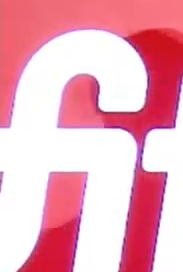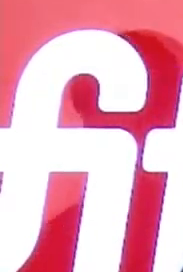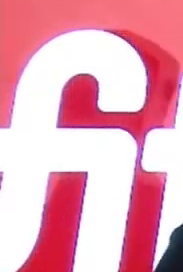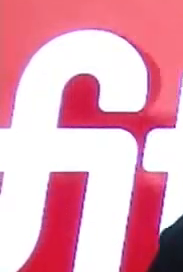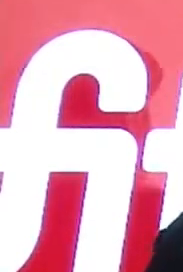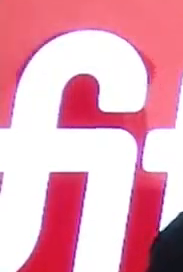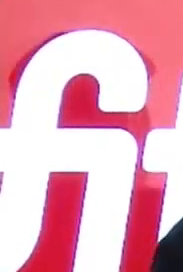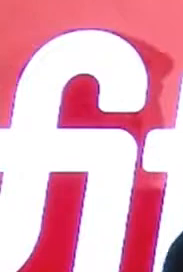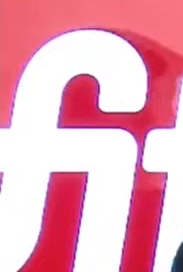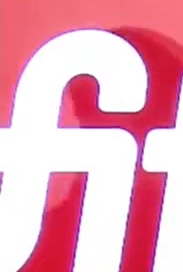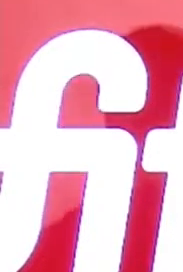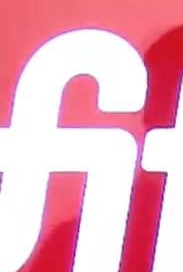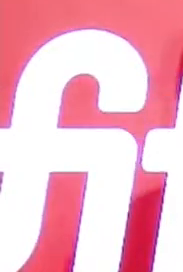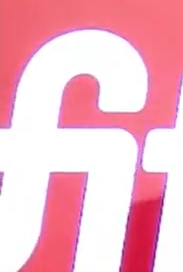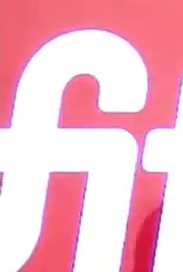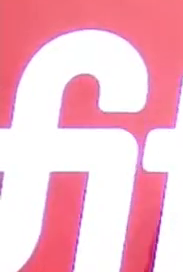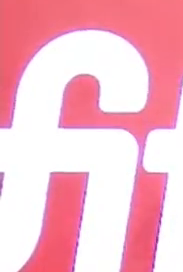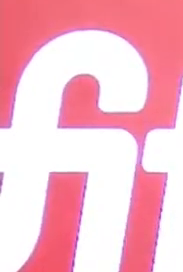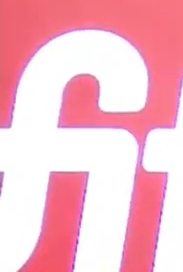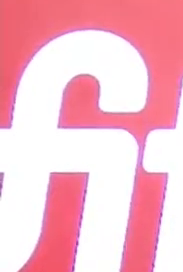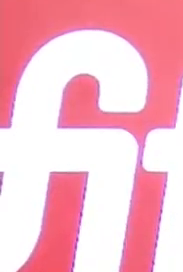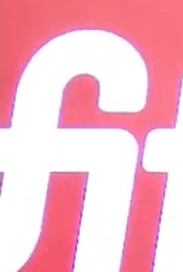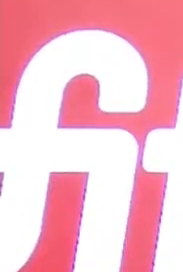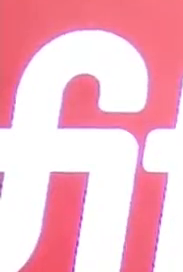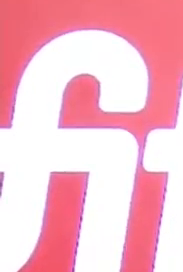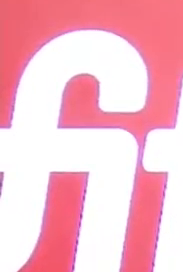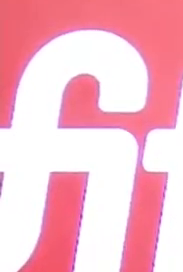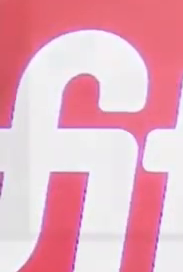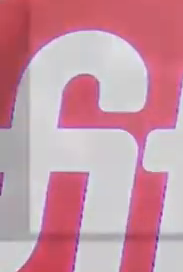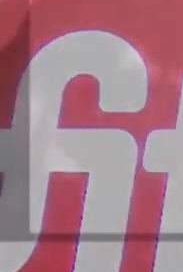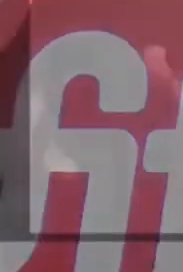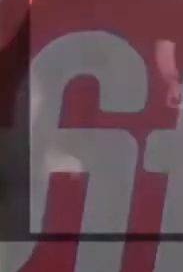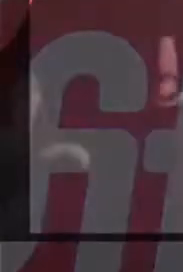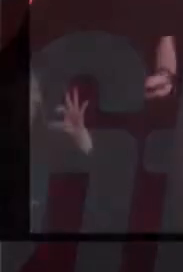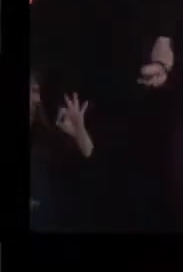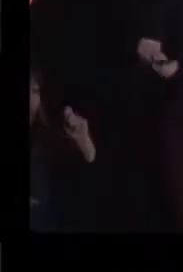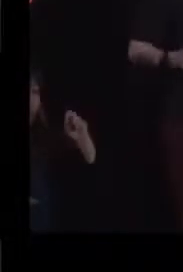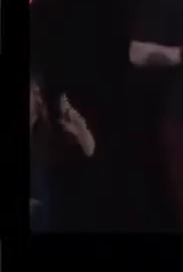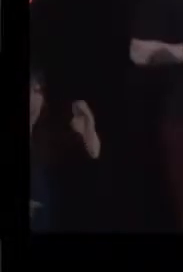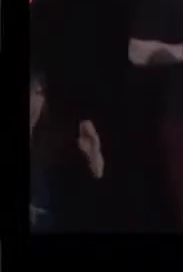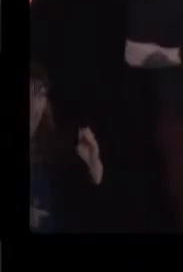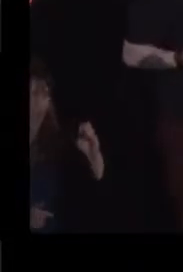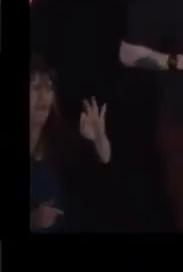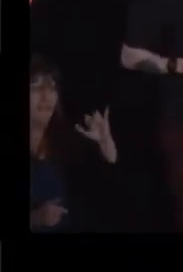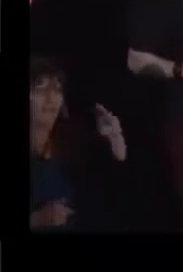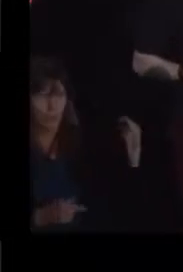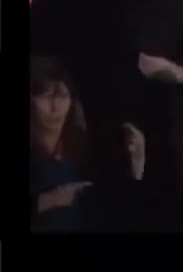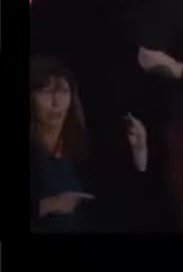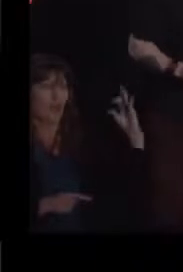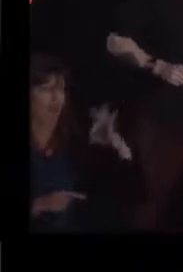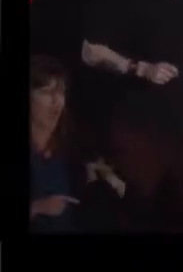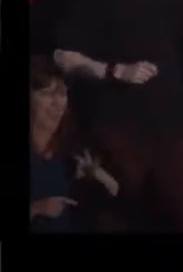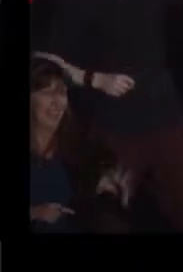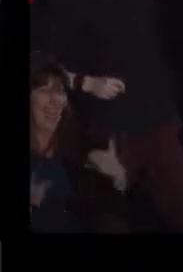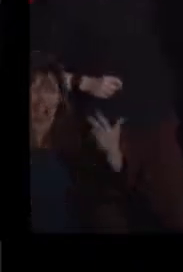like, you've got that list of the things that you want to do. And, like, feature film credit, for me, is up there, and I've flipping got